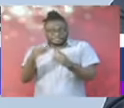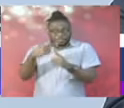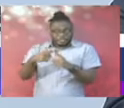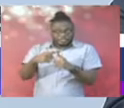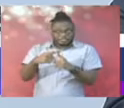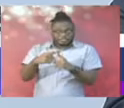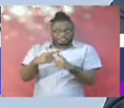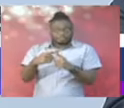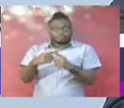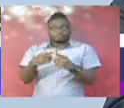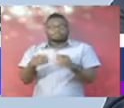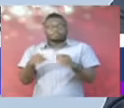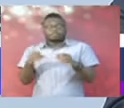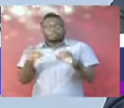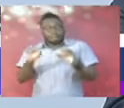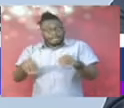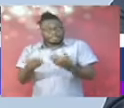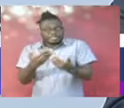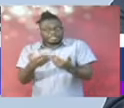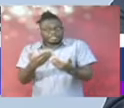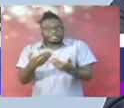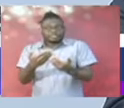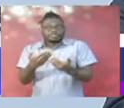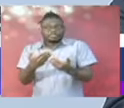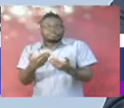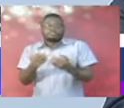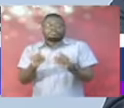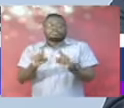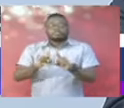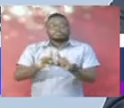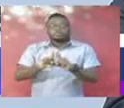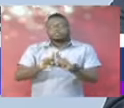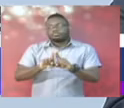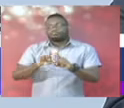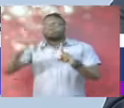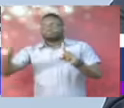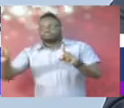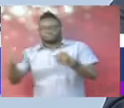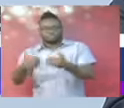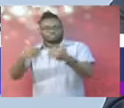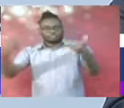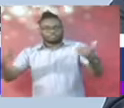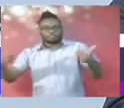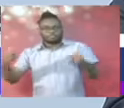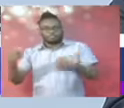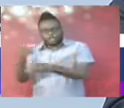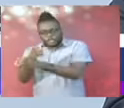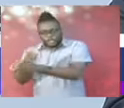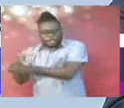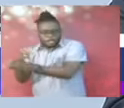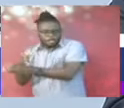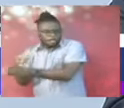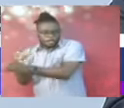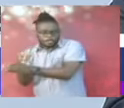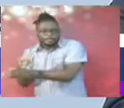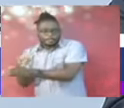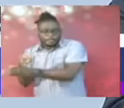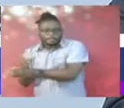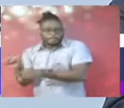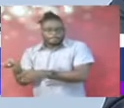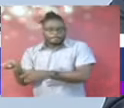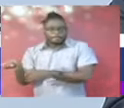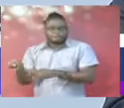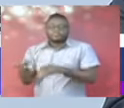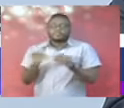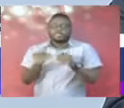So there has never been, since the beginning of PCR, a lower limit in Trinidad and Tobago, and that continues to be the policy at this time. And